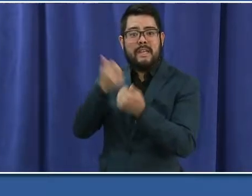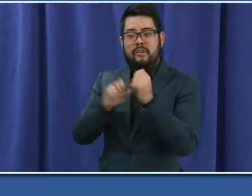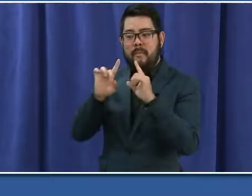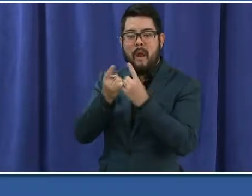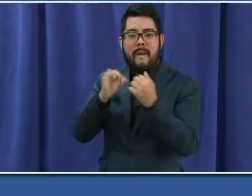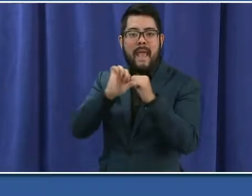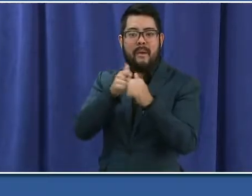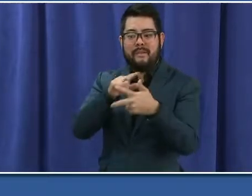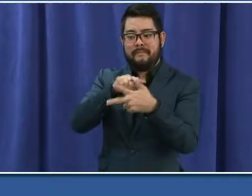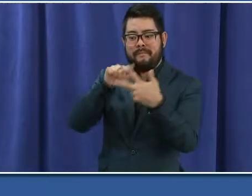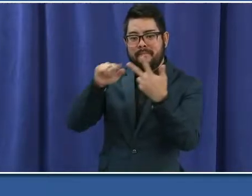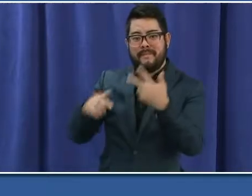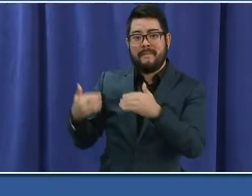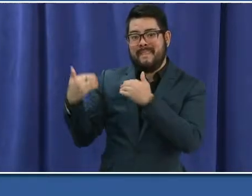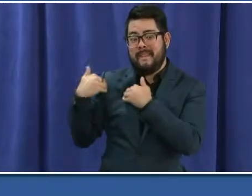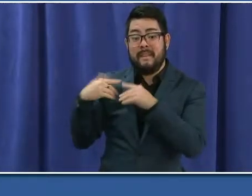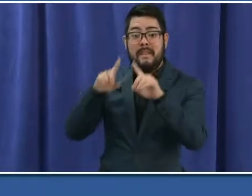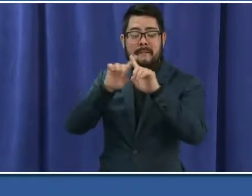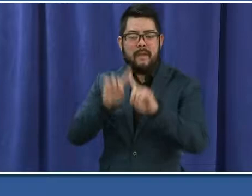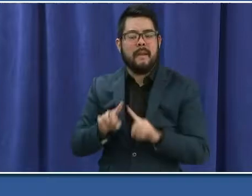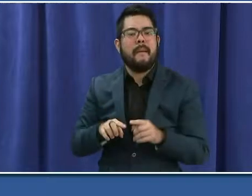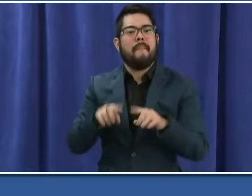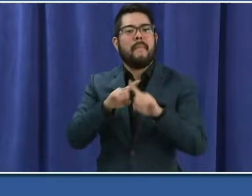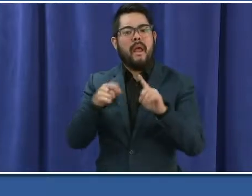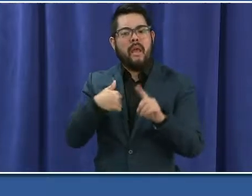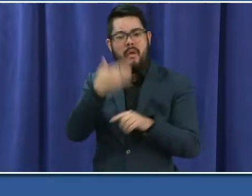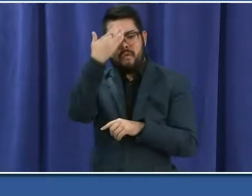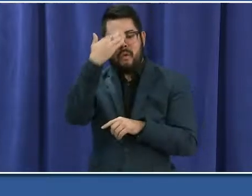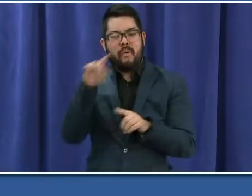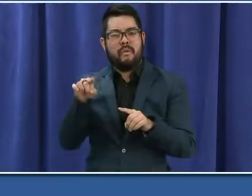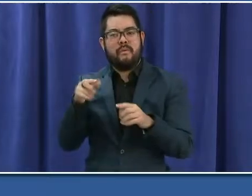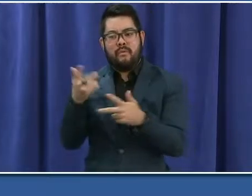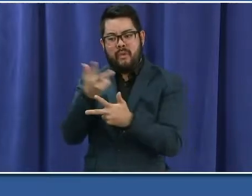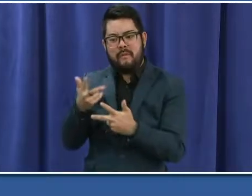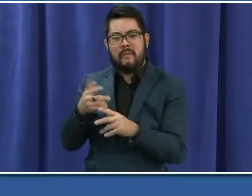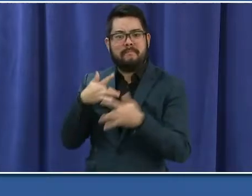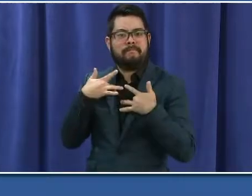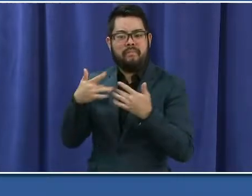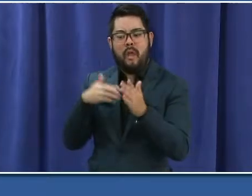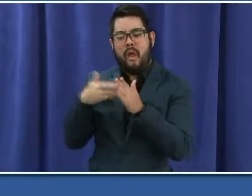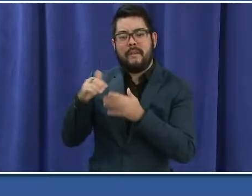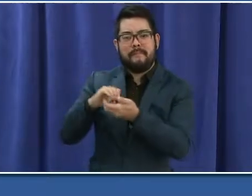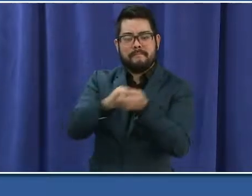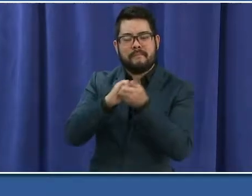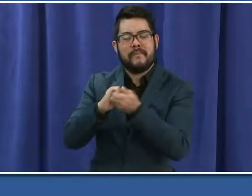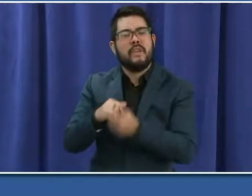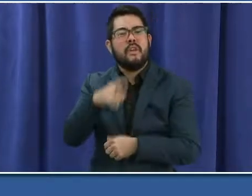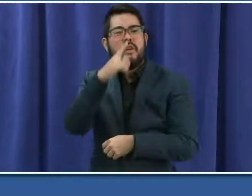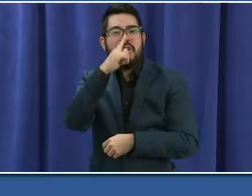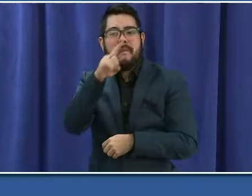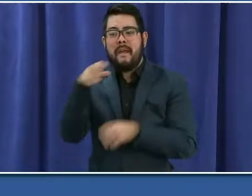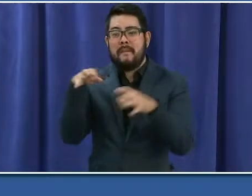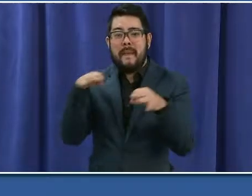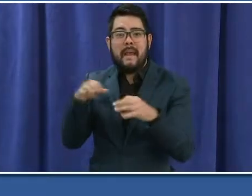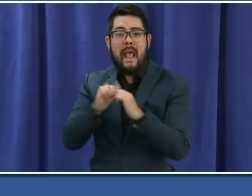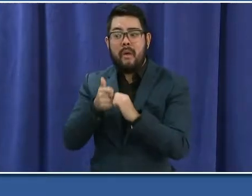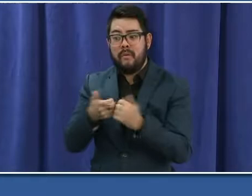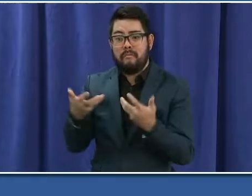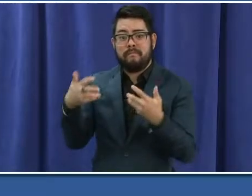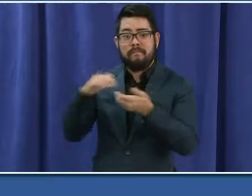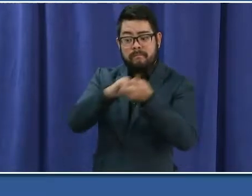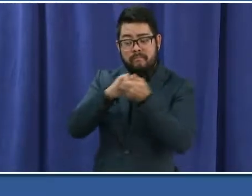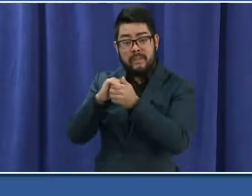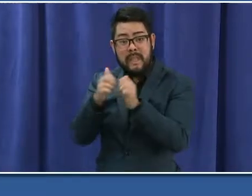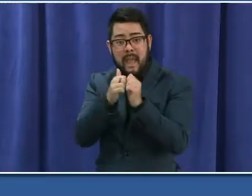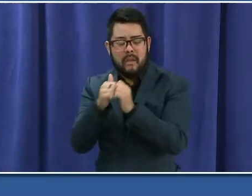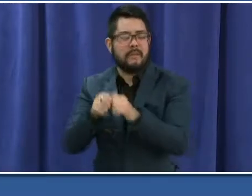also a lot of areas where I know all three of you collaborate. Can you give us some examples of some cross-departmental collaboration that you do? Yeah, well,